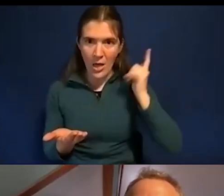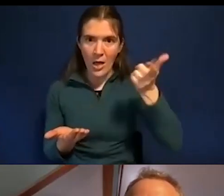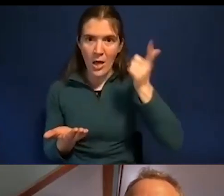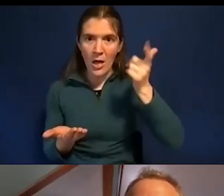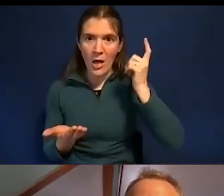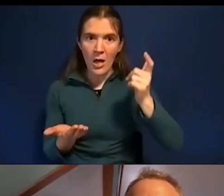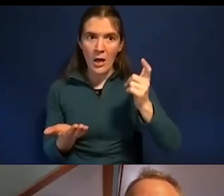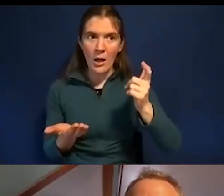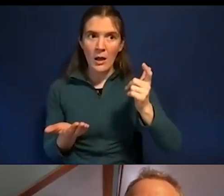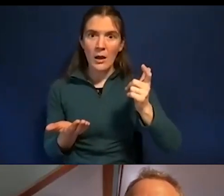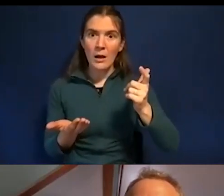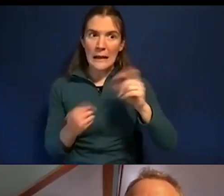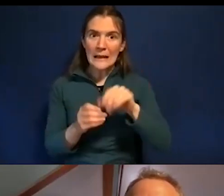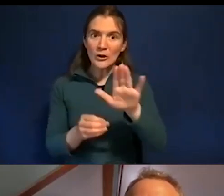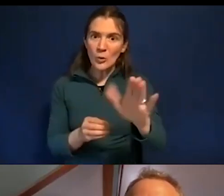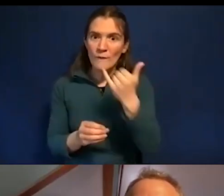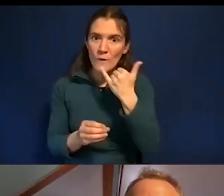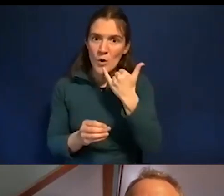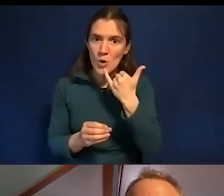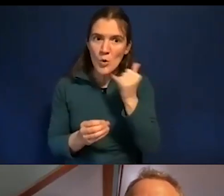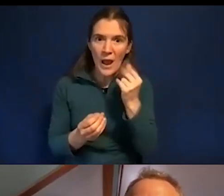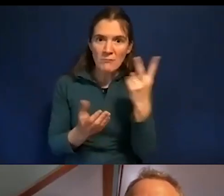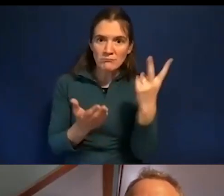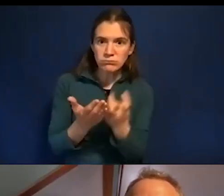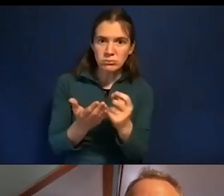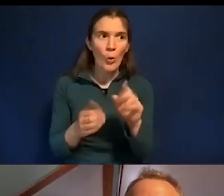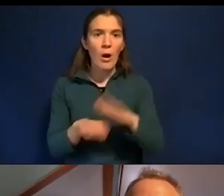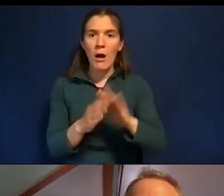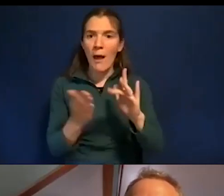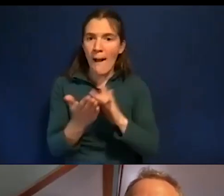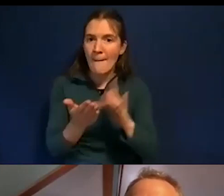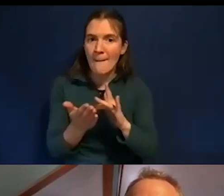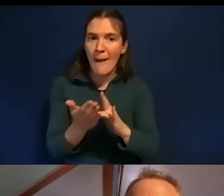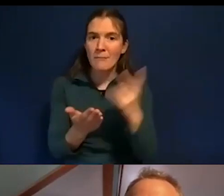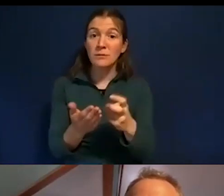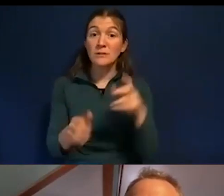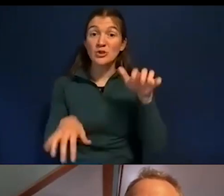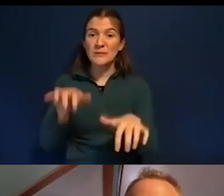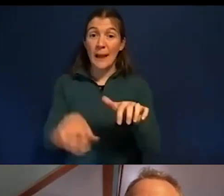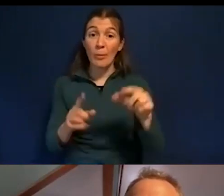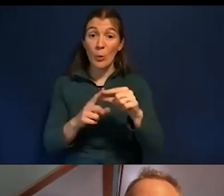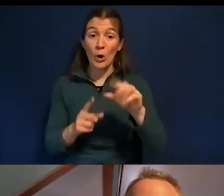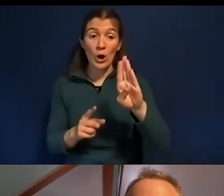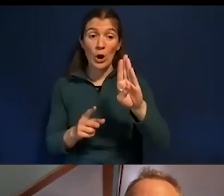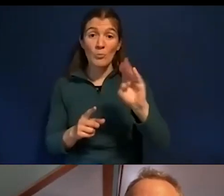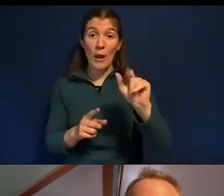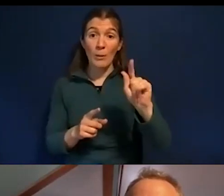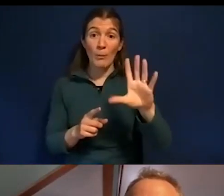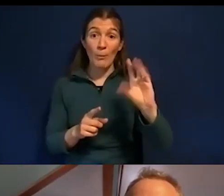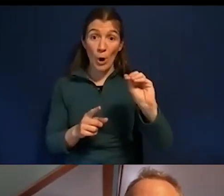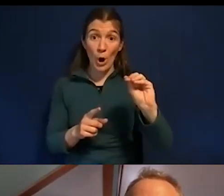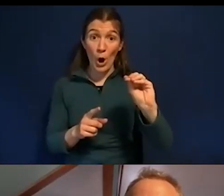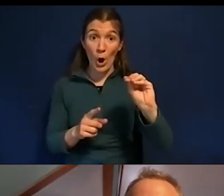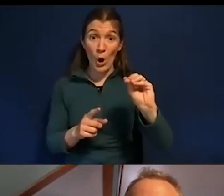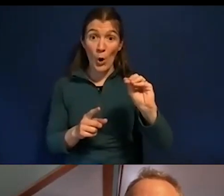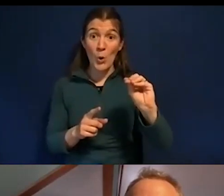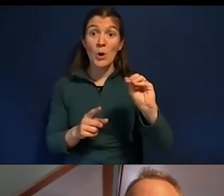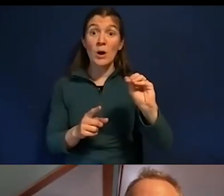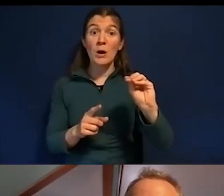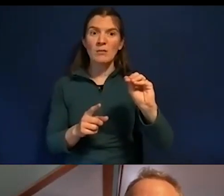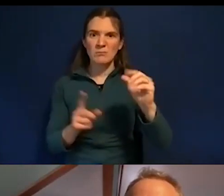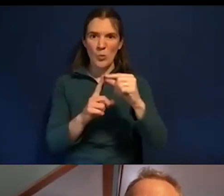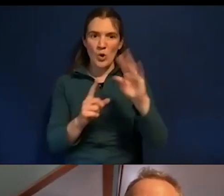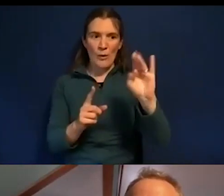you want to do it in your little app application on your phone, you just type in Brattleboro. I was typing in the full thing and it was having a hard time finding it. So you just